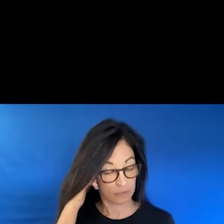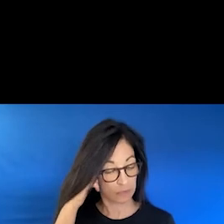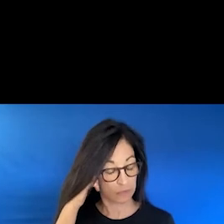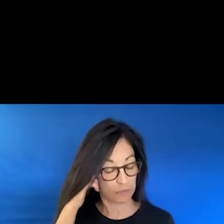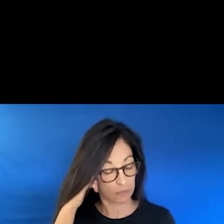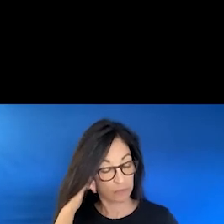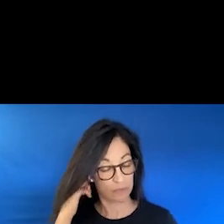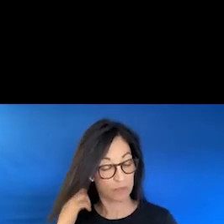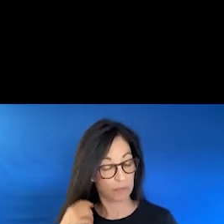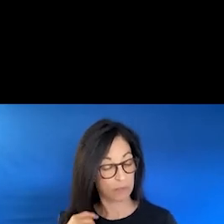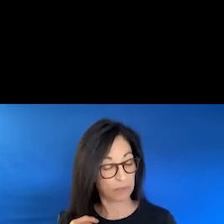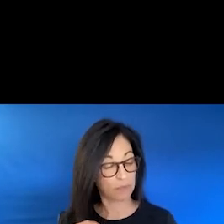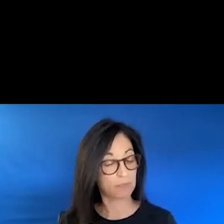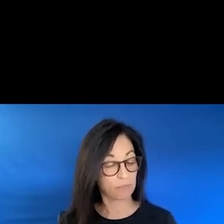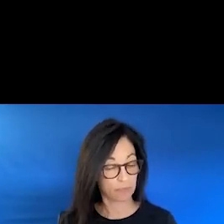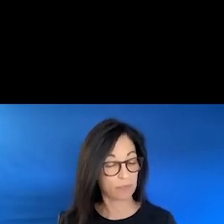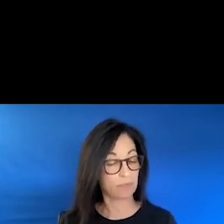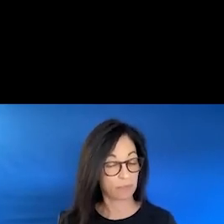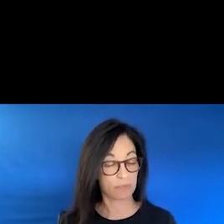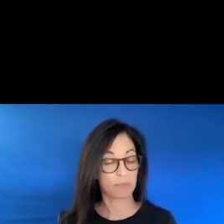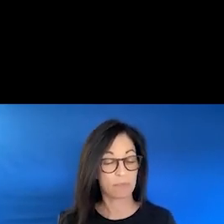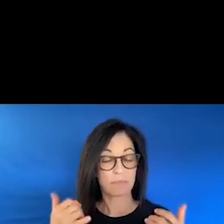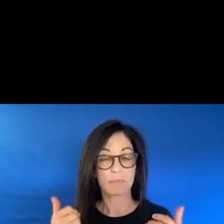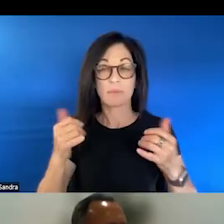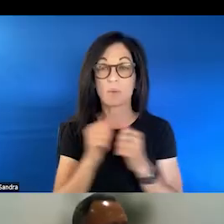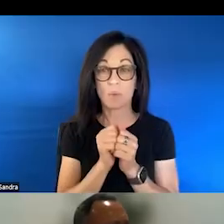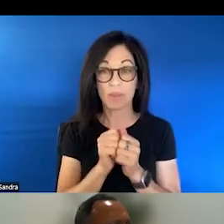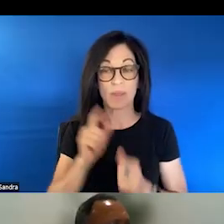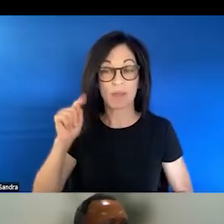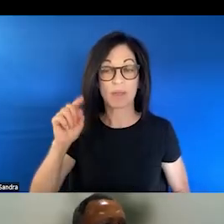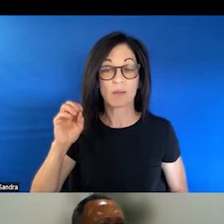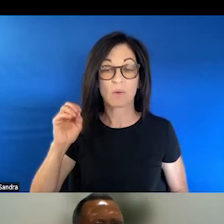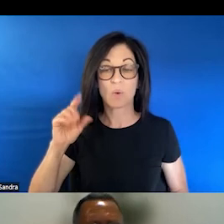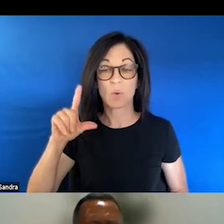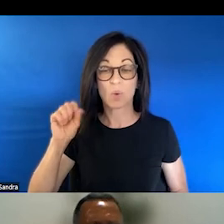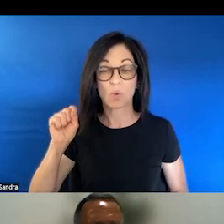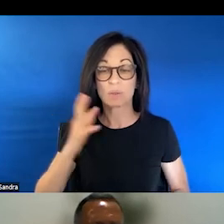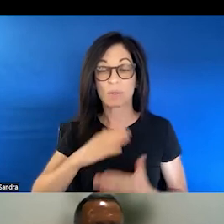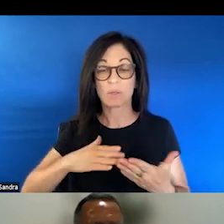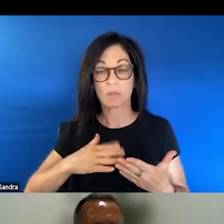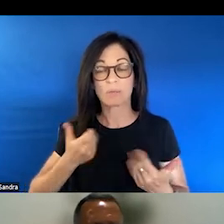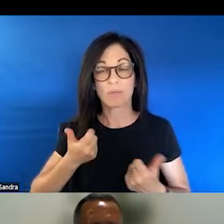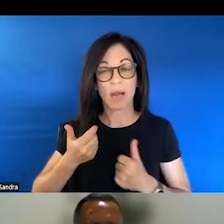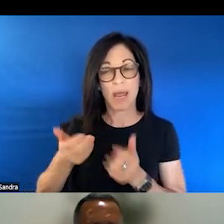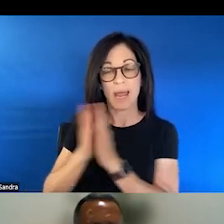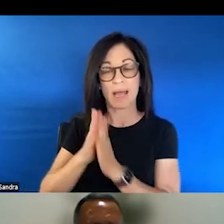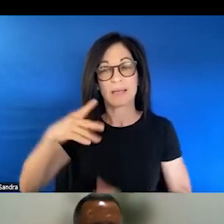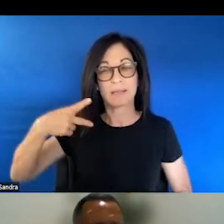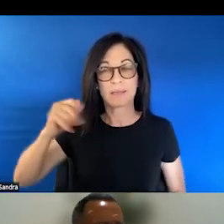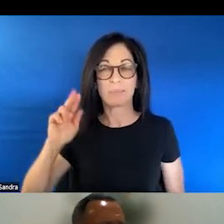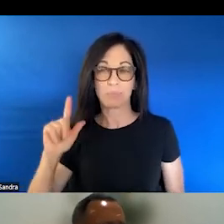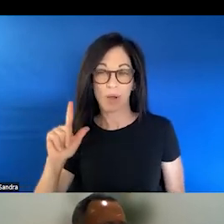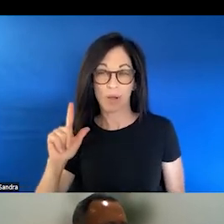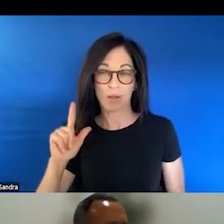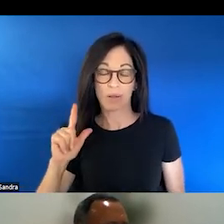And at this point, with the tools component, I'm going to call on Paul.